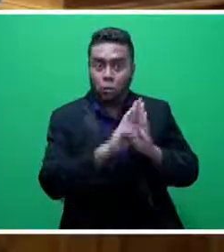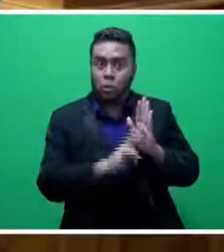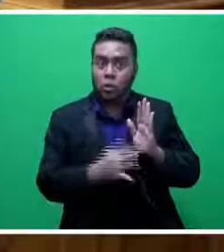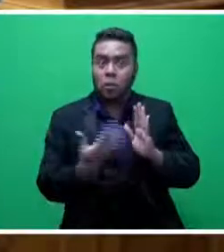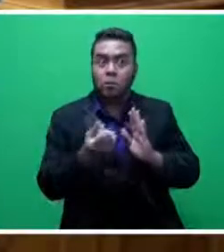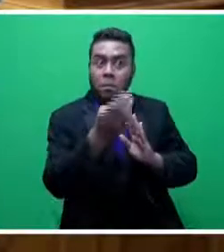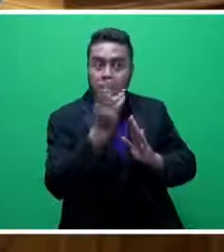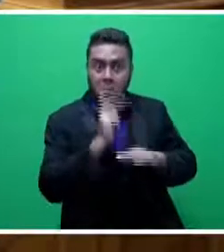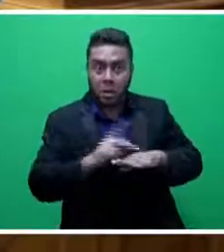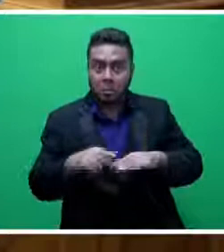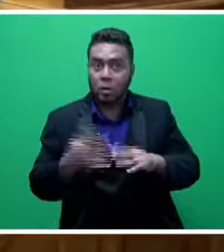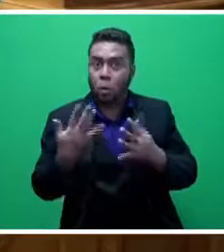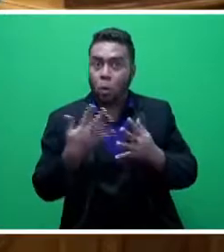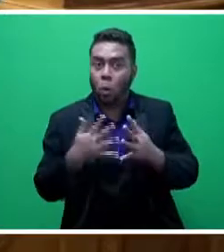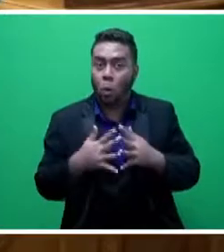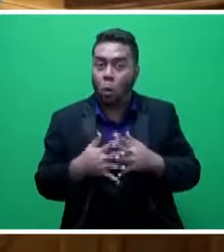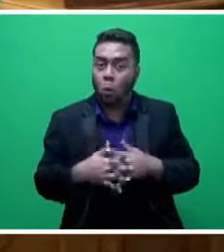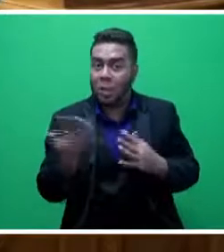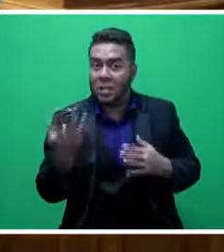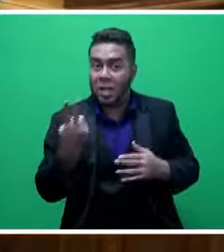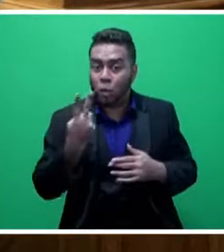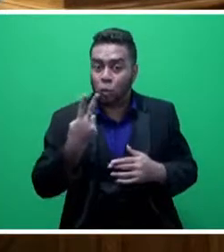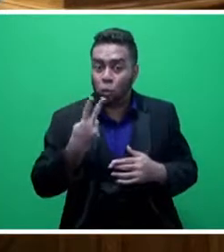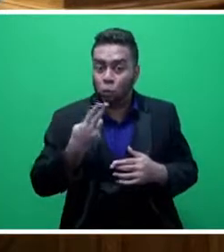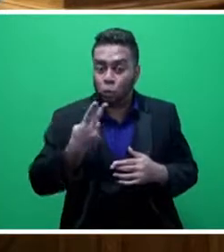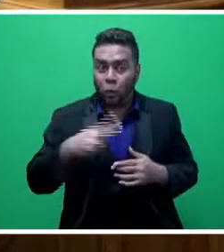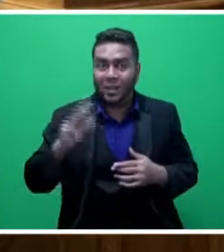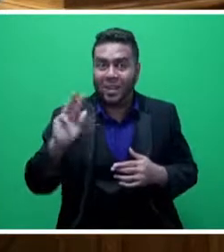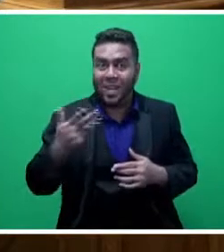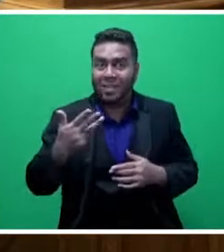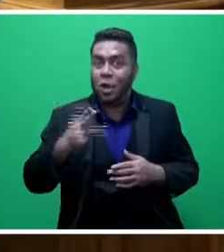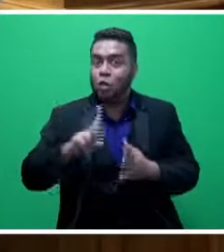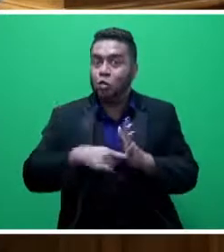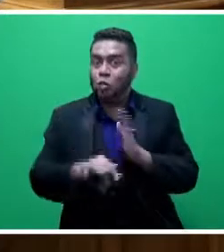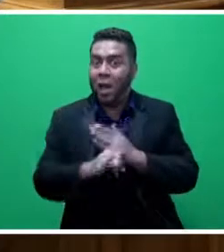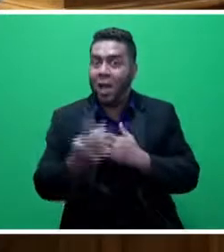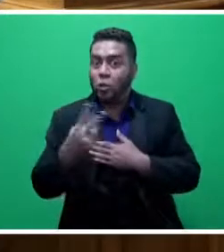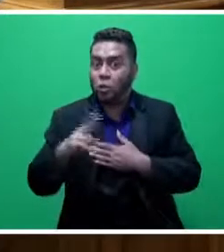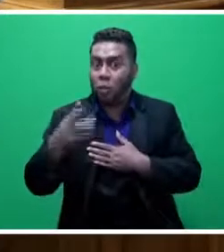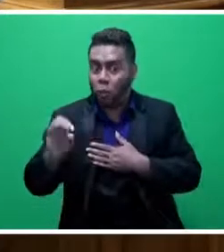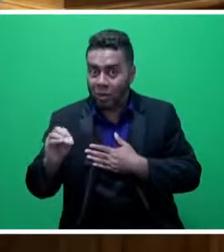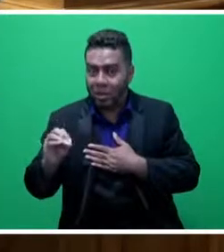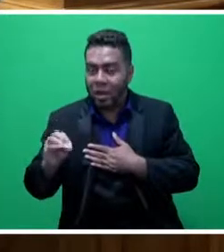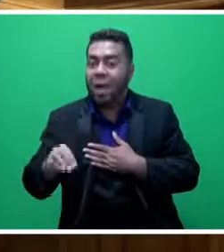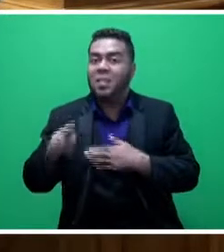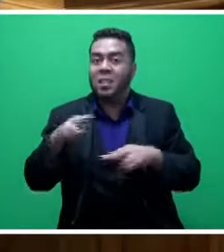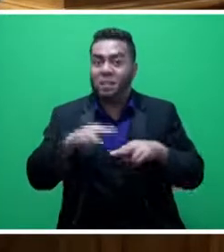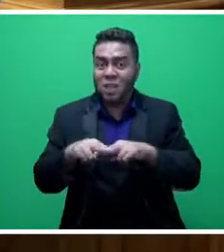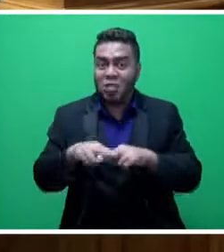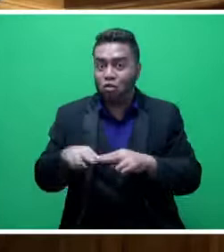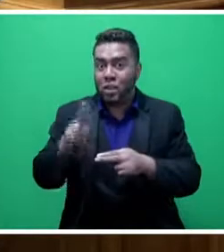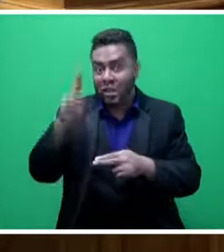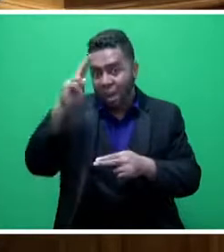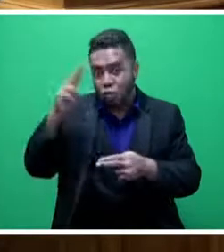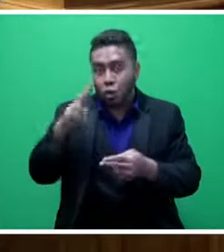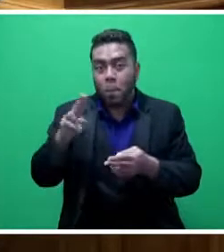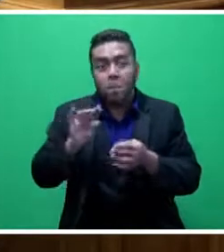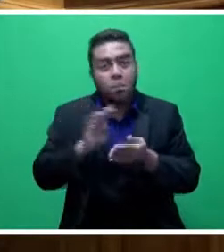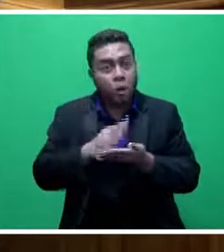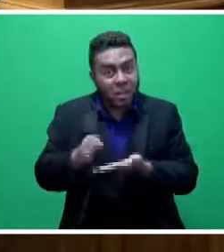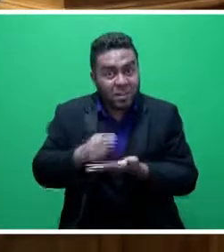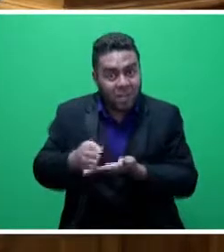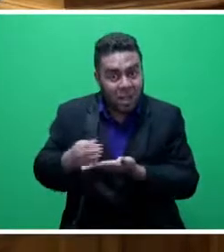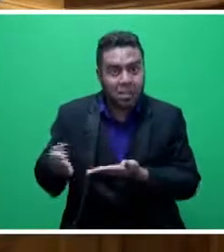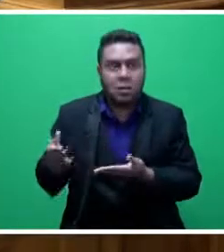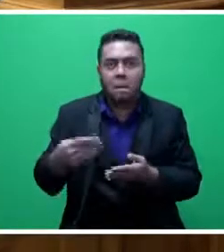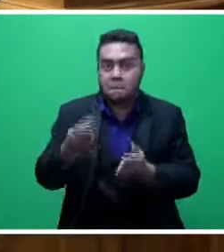Parliament on Wednesday, 29 July 2020, that the Fiji National Provident Fund Budget